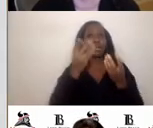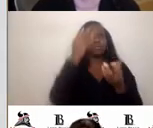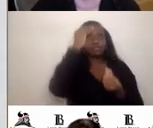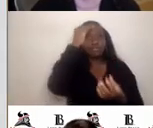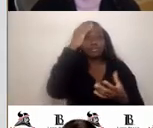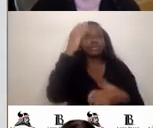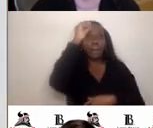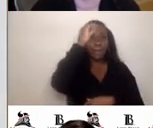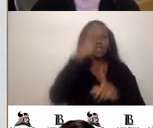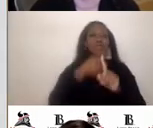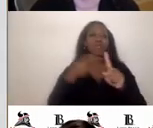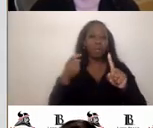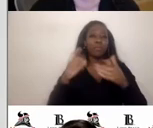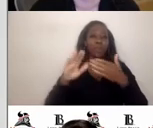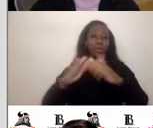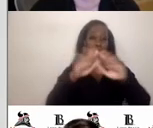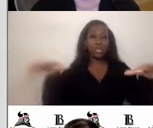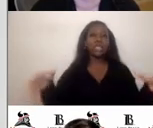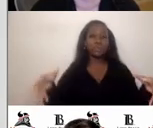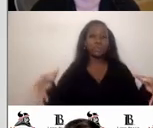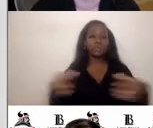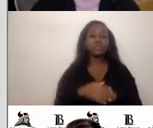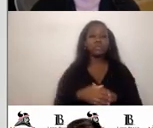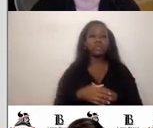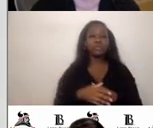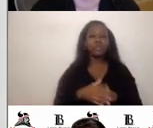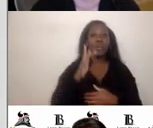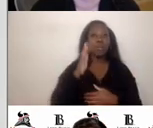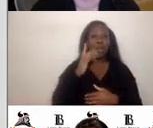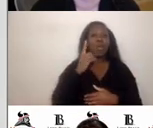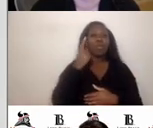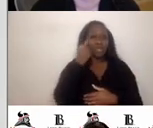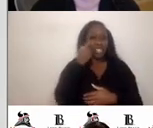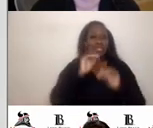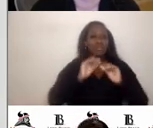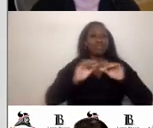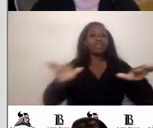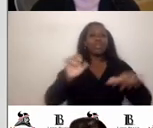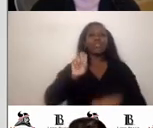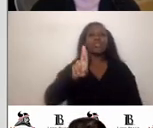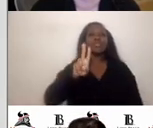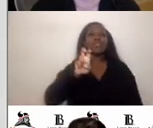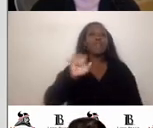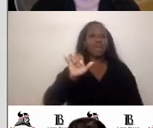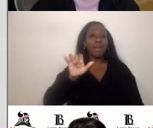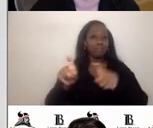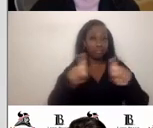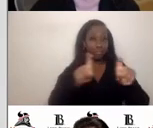will add that we earlier did conduct a survey of the community in which the community was able to also provide